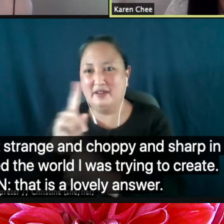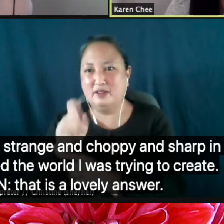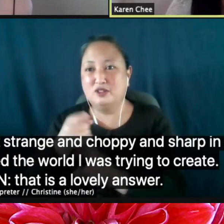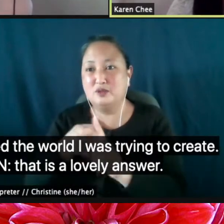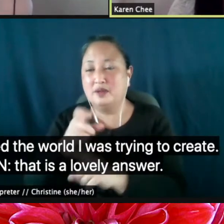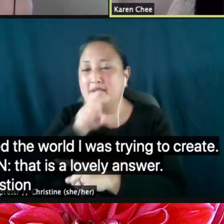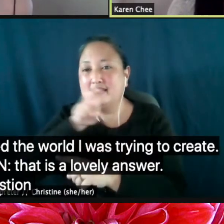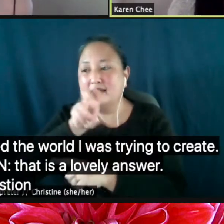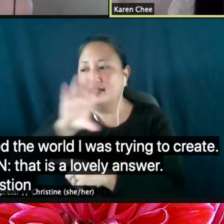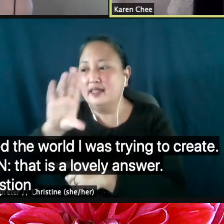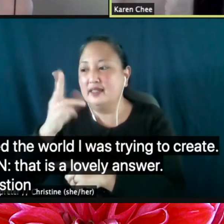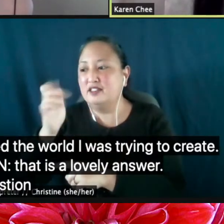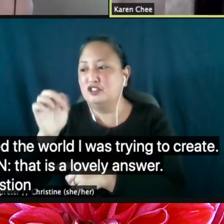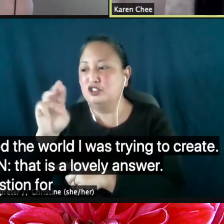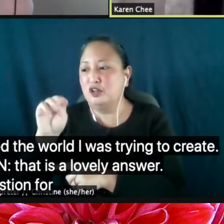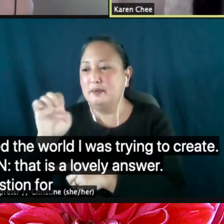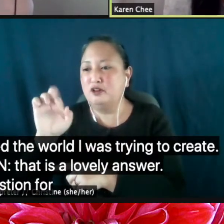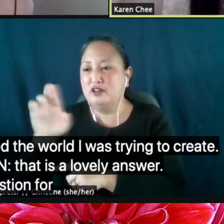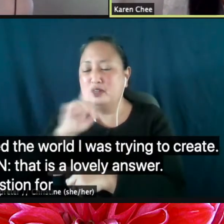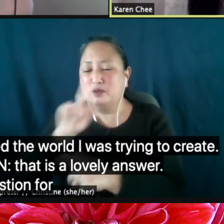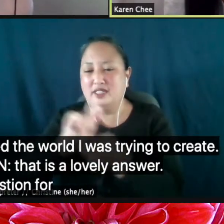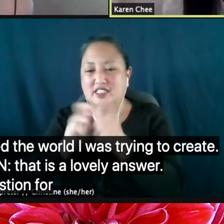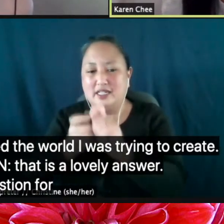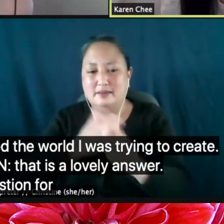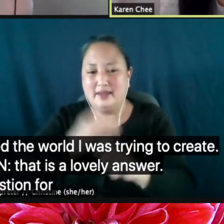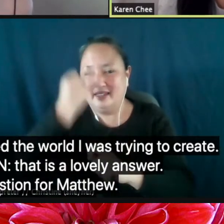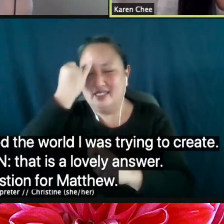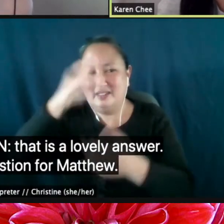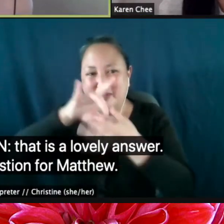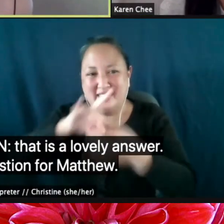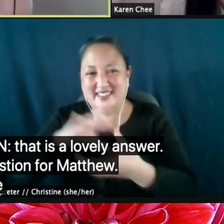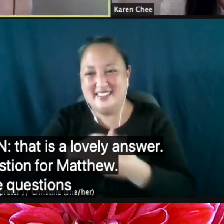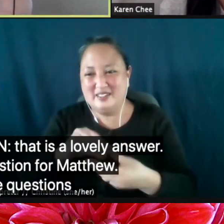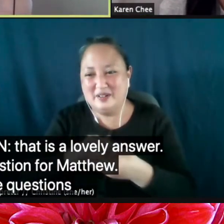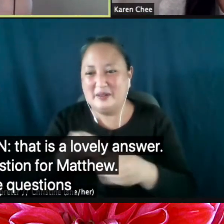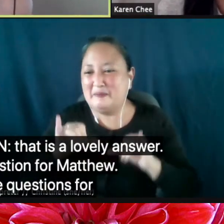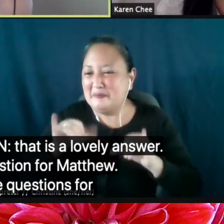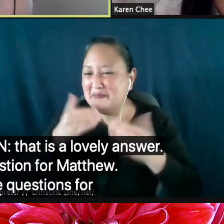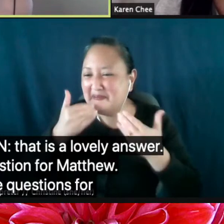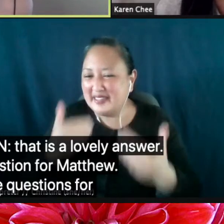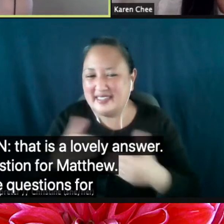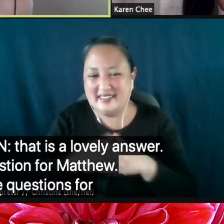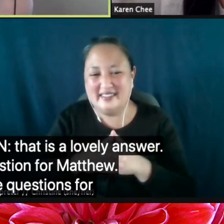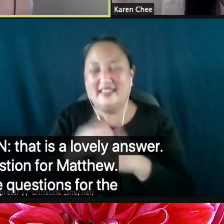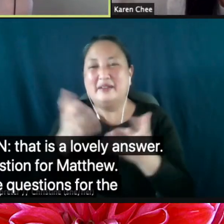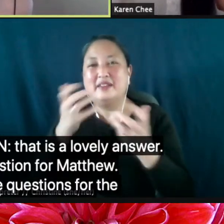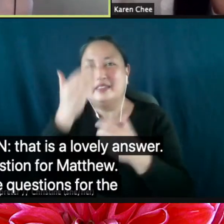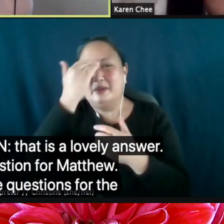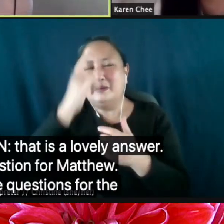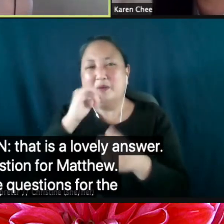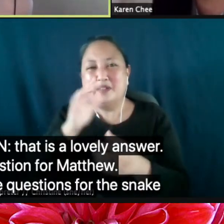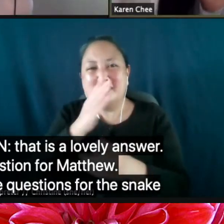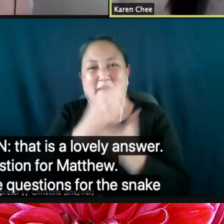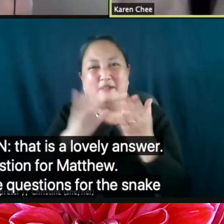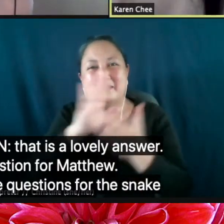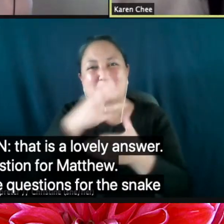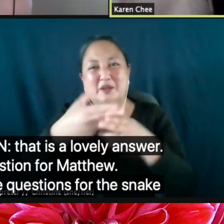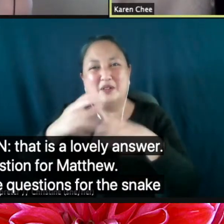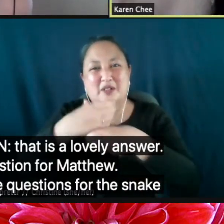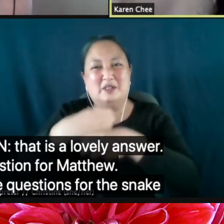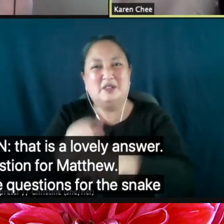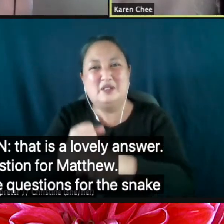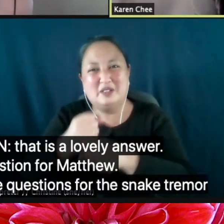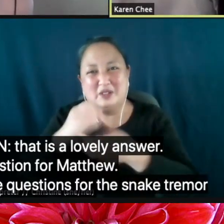in ASF and it really changed my idea of the story. Thank you. Oh, Um, and wants to know, who are some of your short story